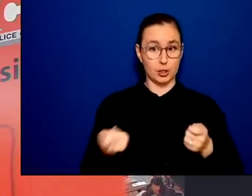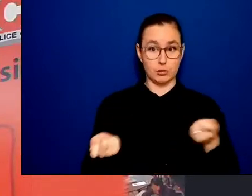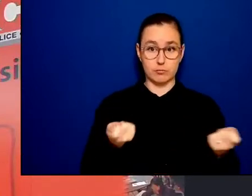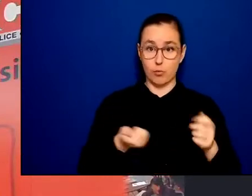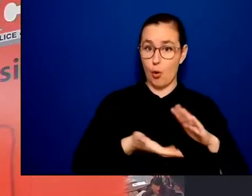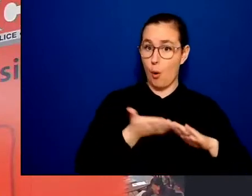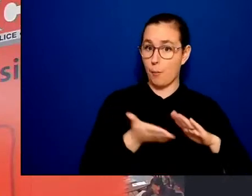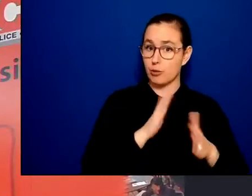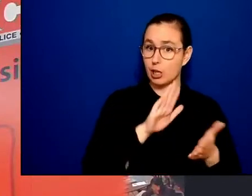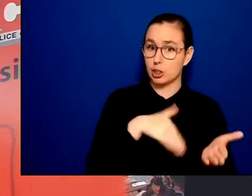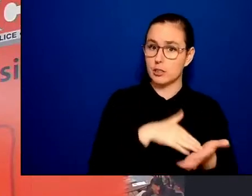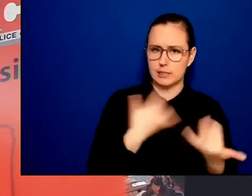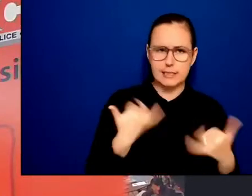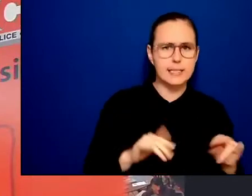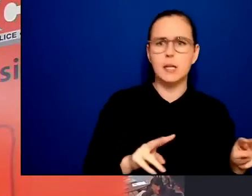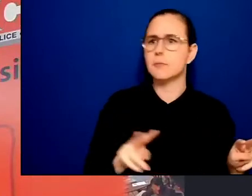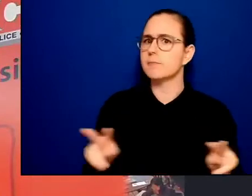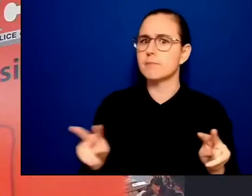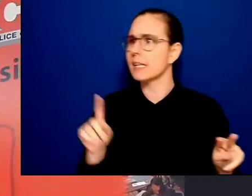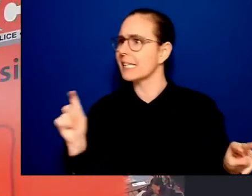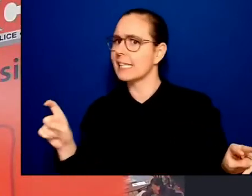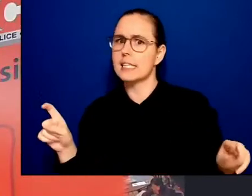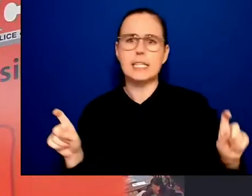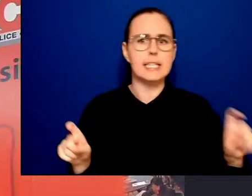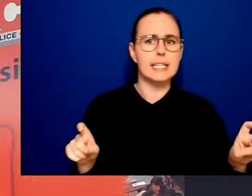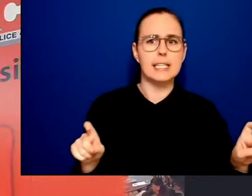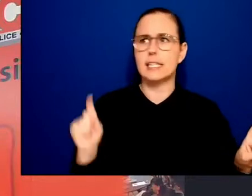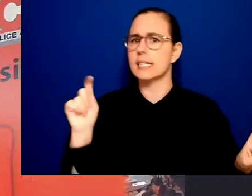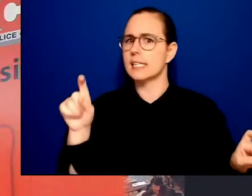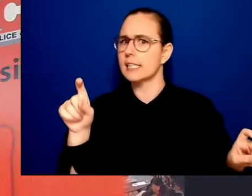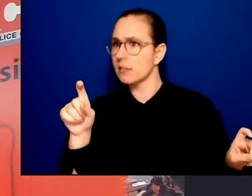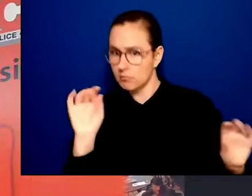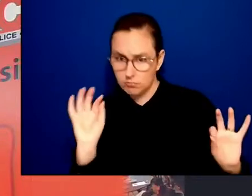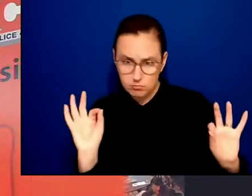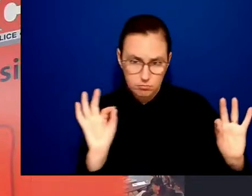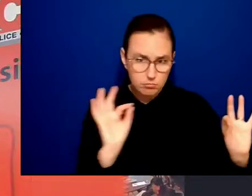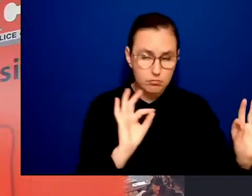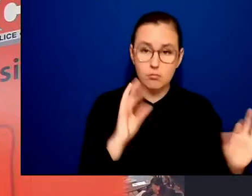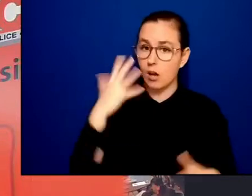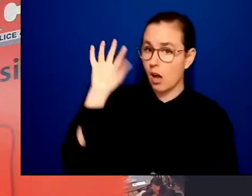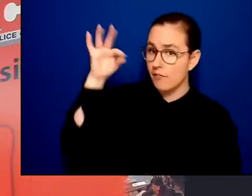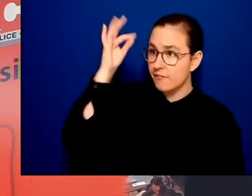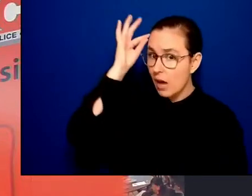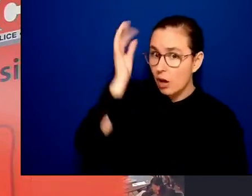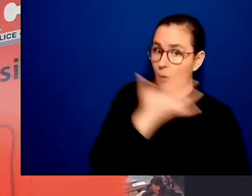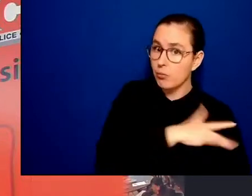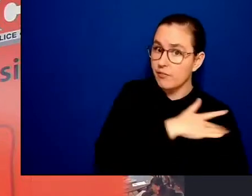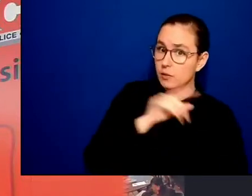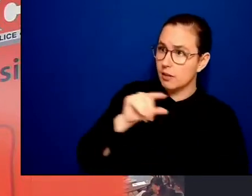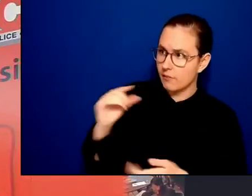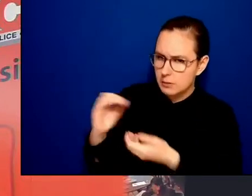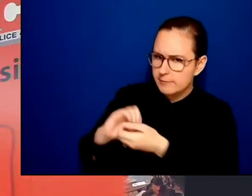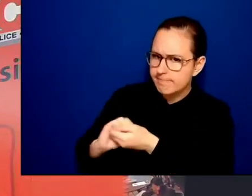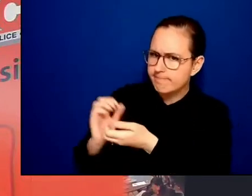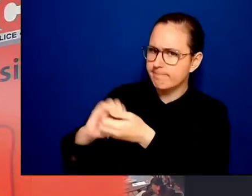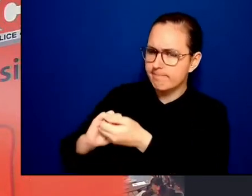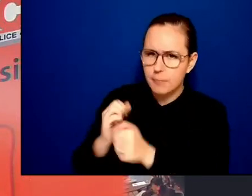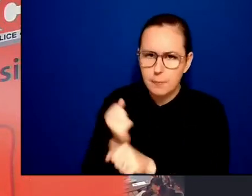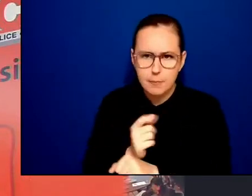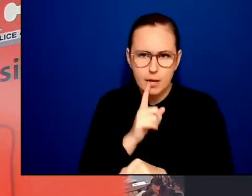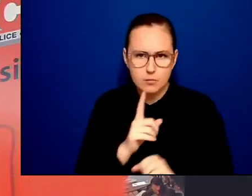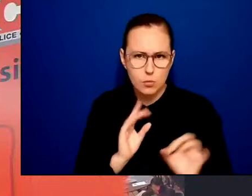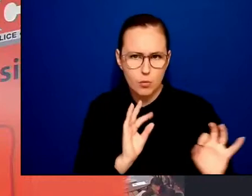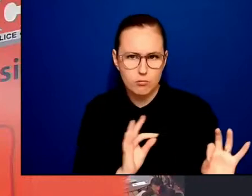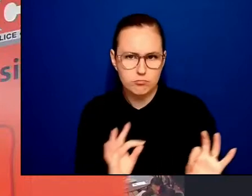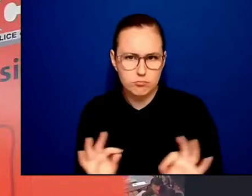working closely with our provincial and federal partners. Although we've had to modify how we're working, I would like to reassure British Columbians that